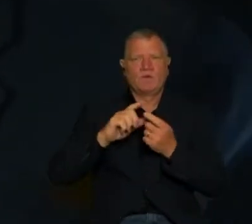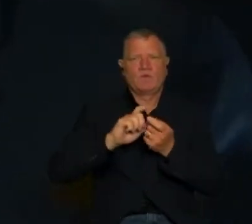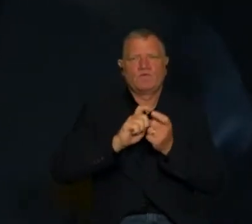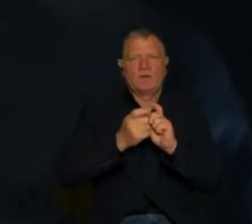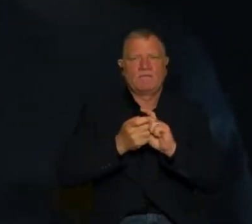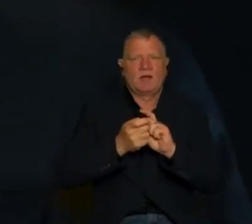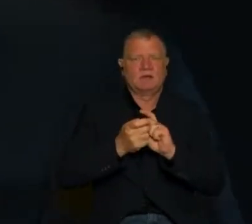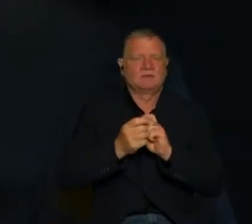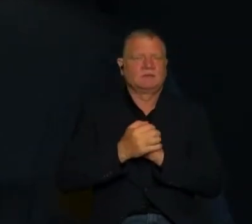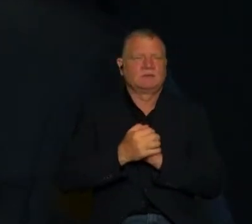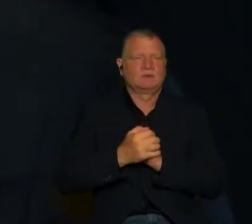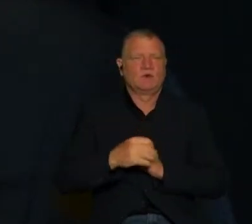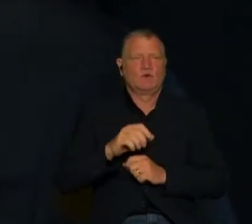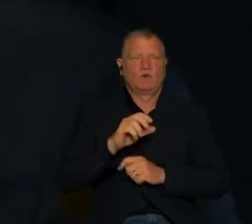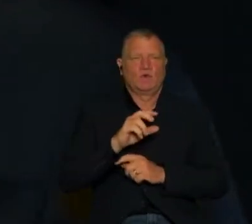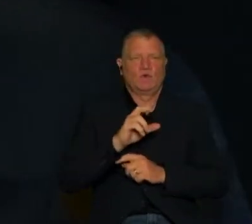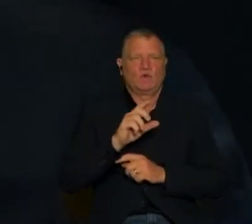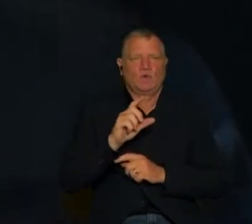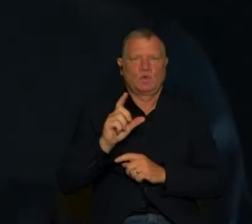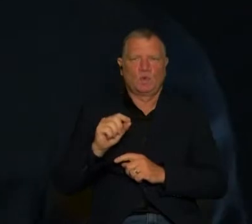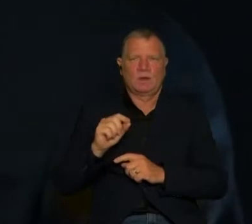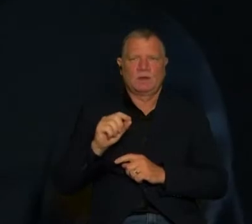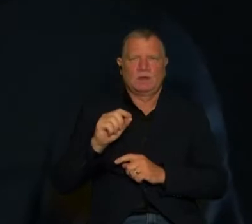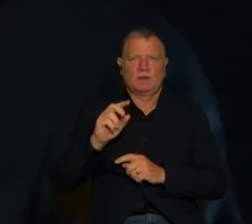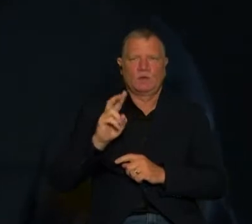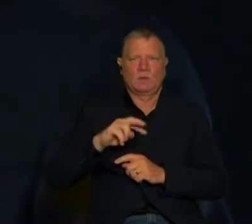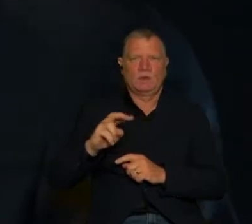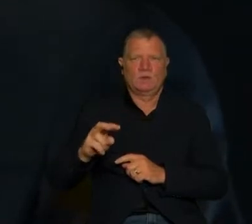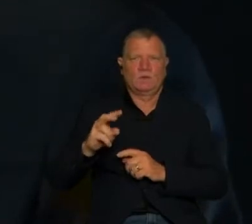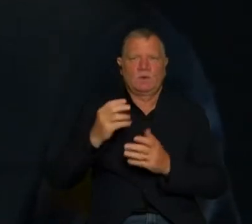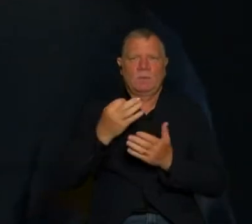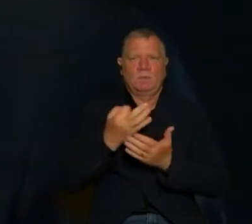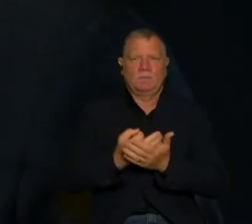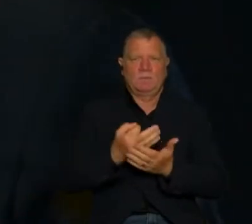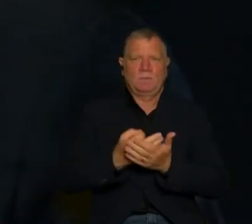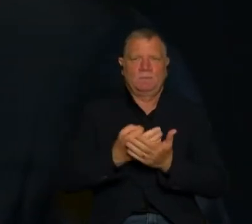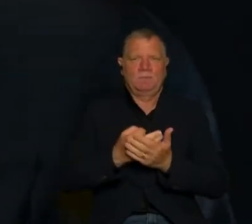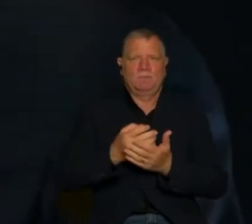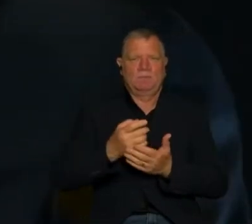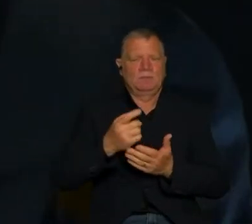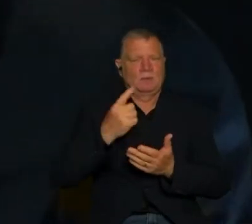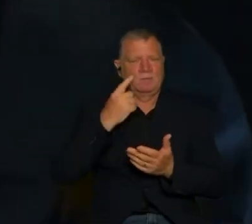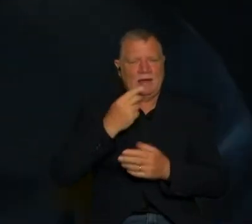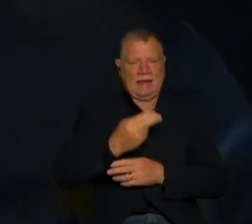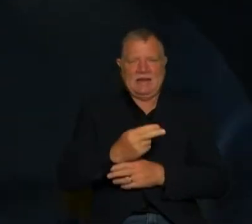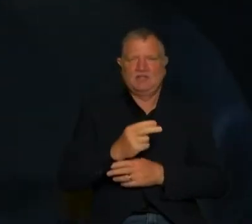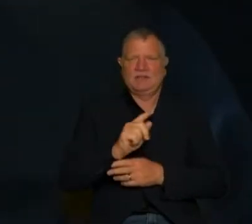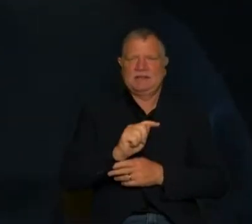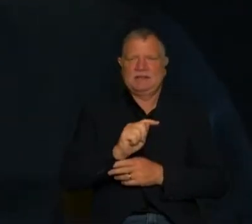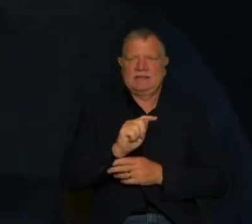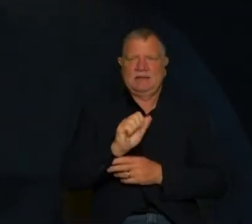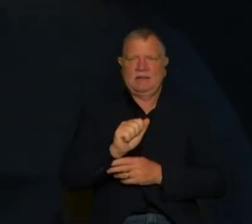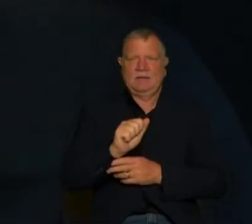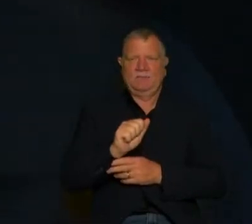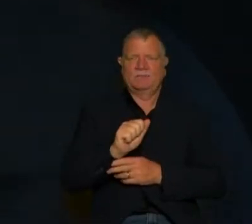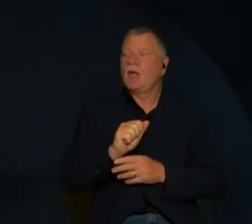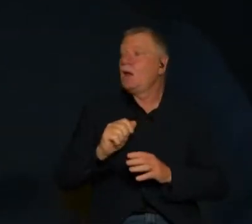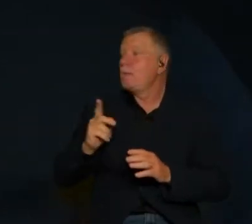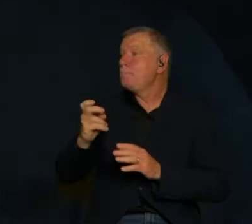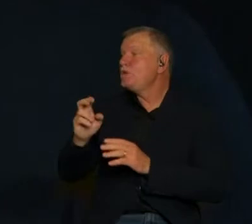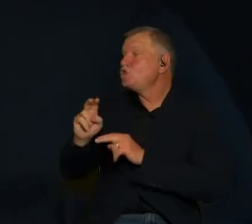revised 2022 fiscal plan for HTA, for the Puerto Rico Highways and Transportation.